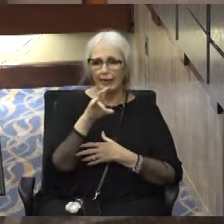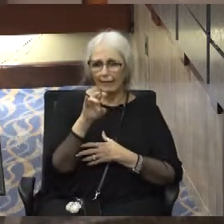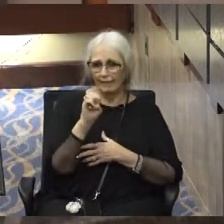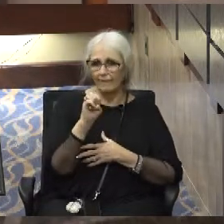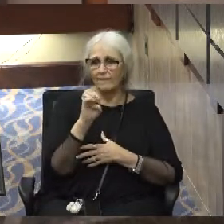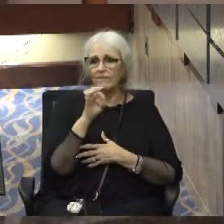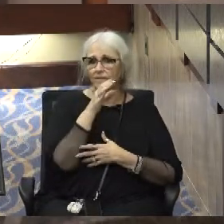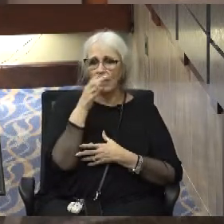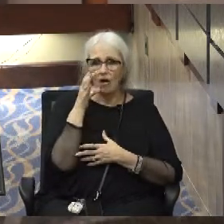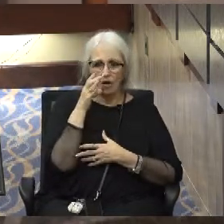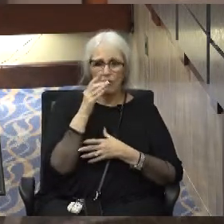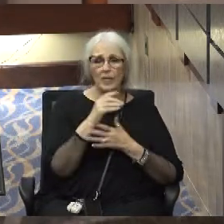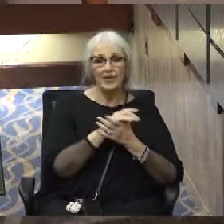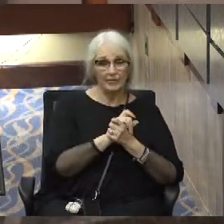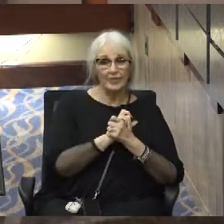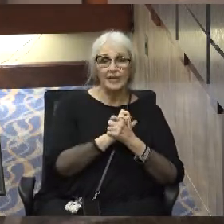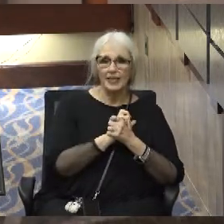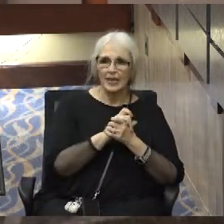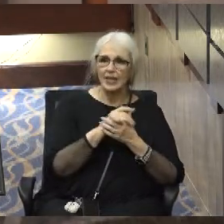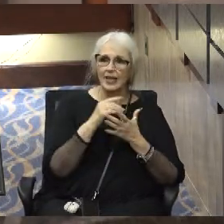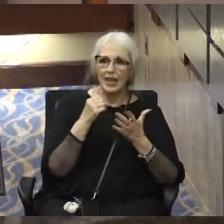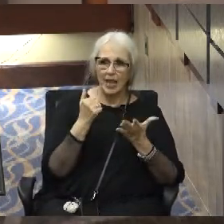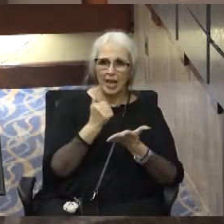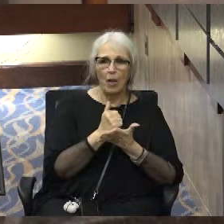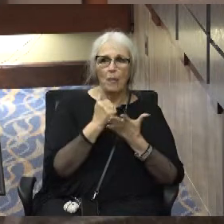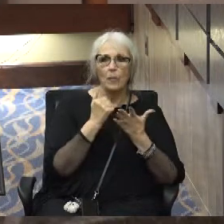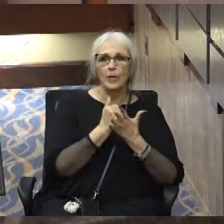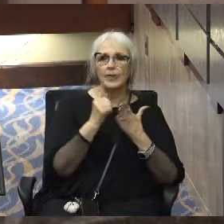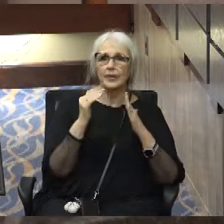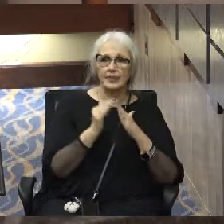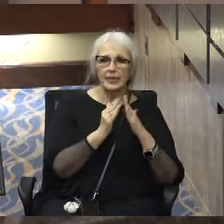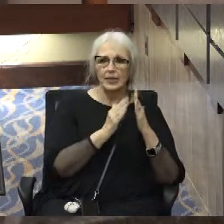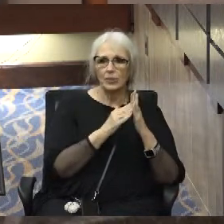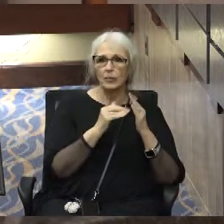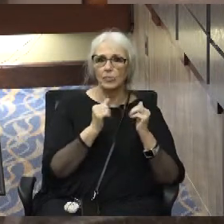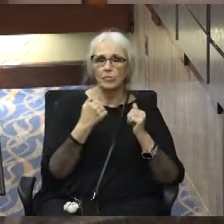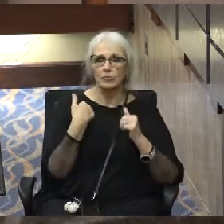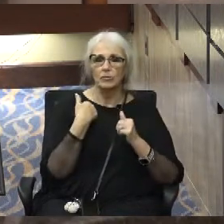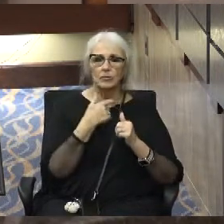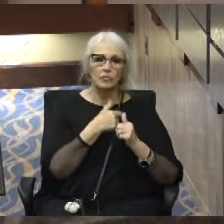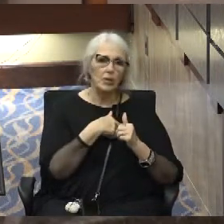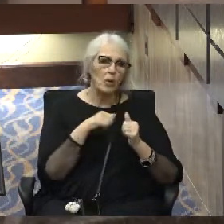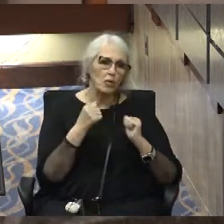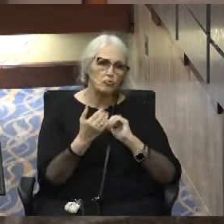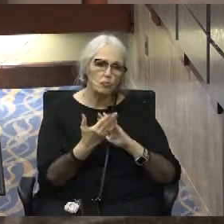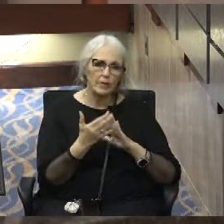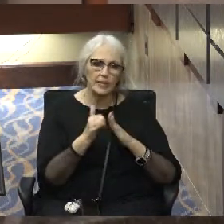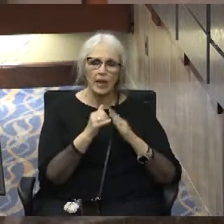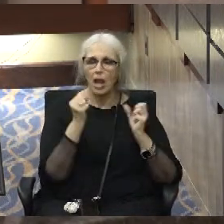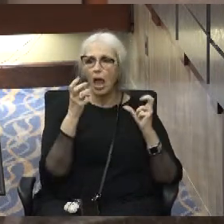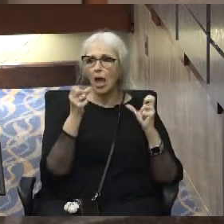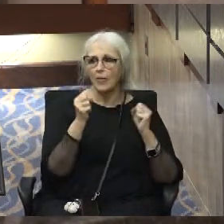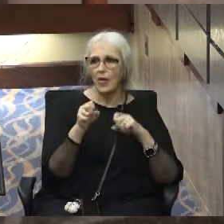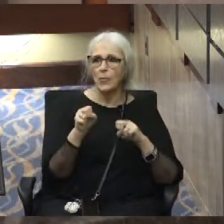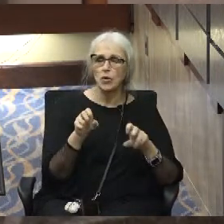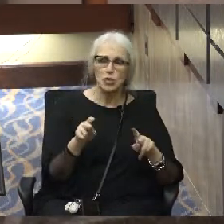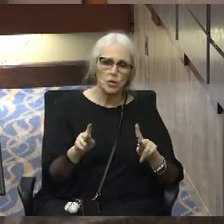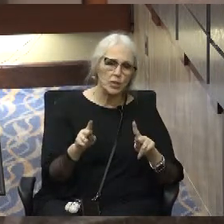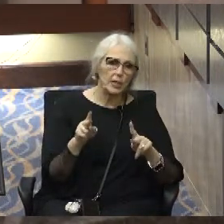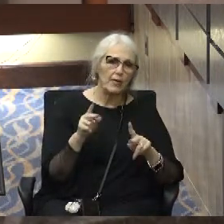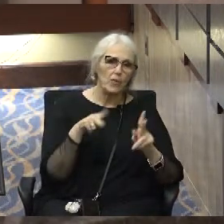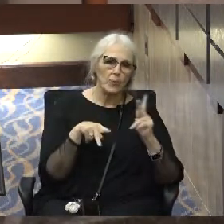well as Urban Reap in the core of the city. So we are addressing this on the macro level, but there are also lots of opportunities for our residents to